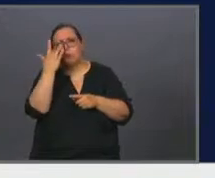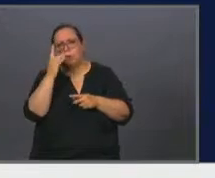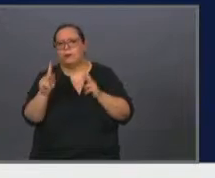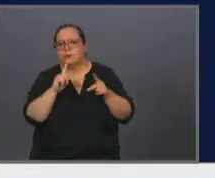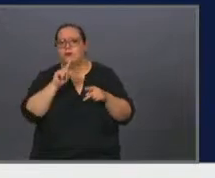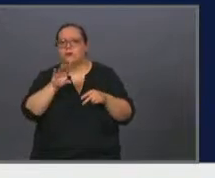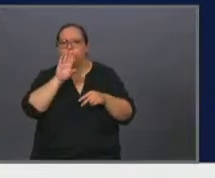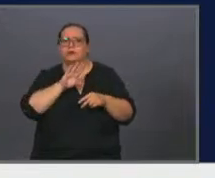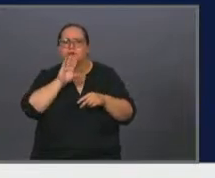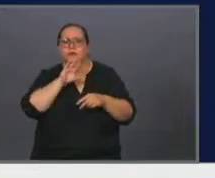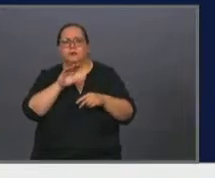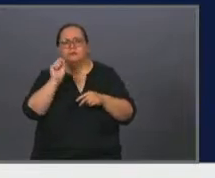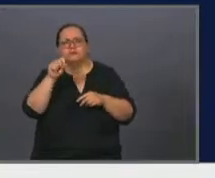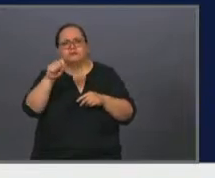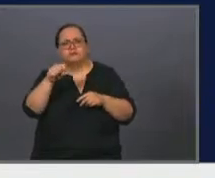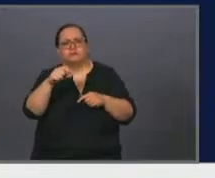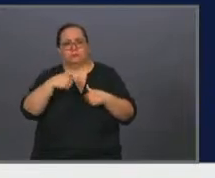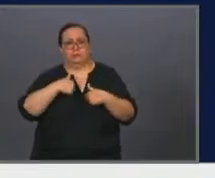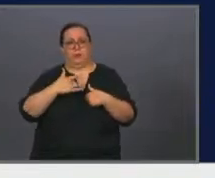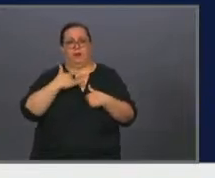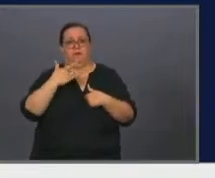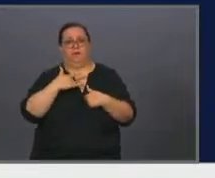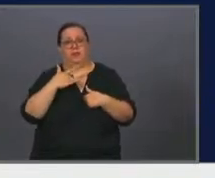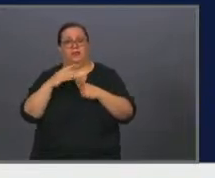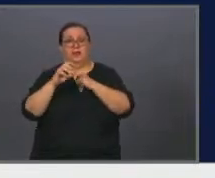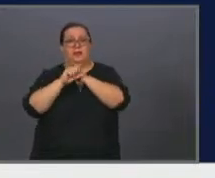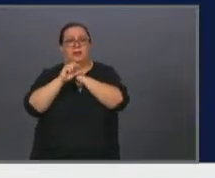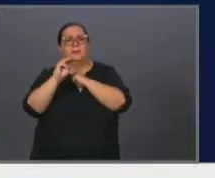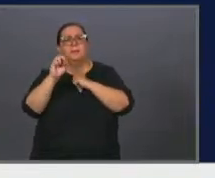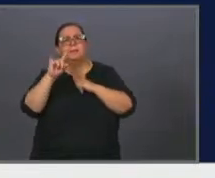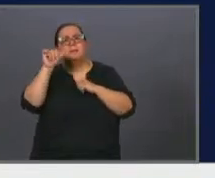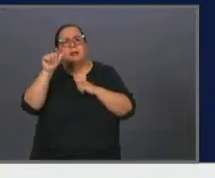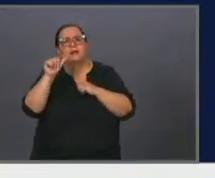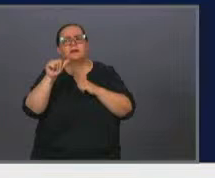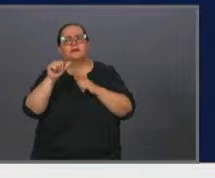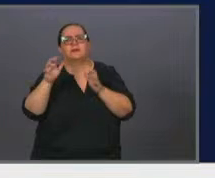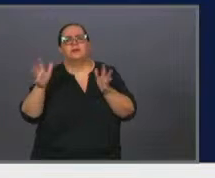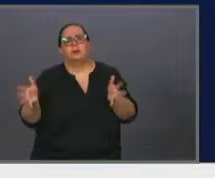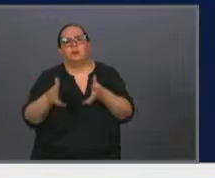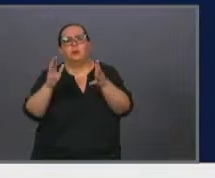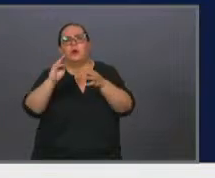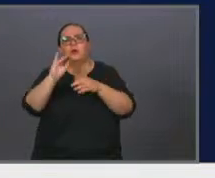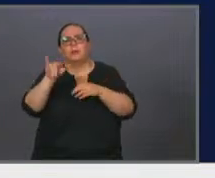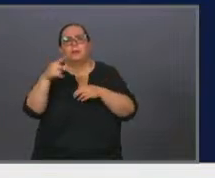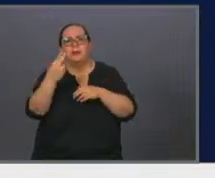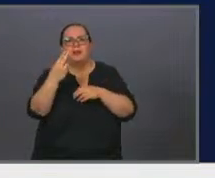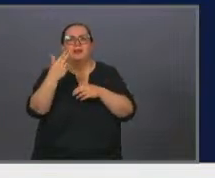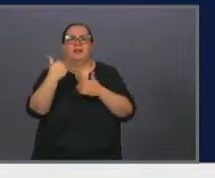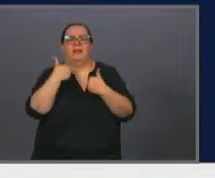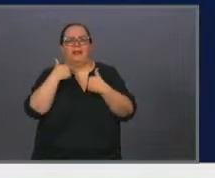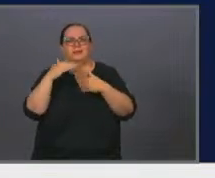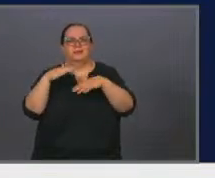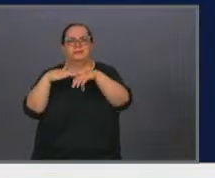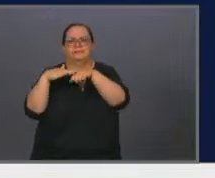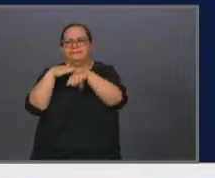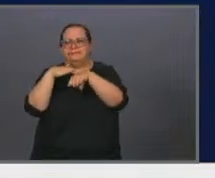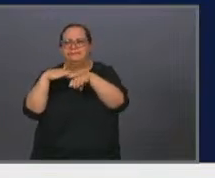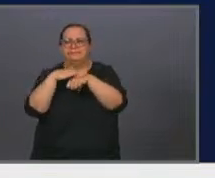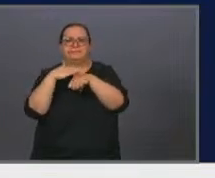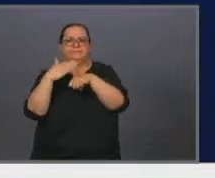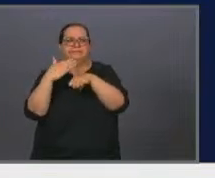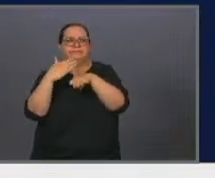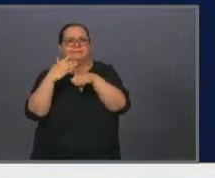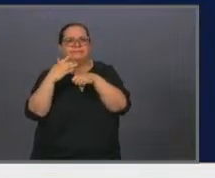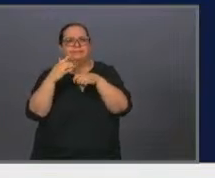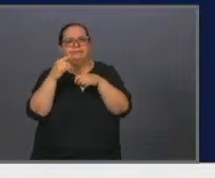like the media has promoted a myth that has a kind of a superficiality to